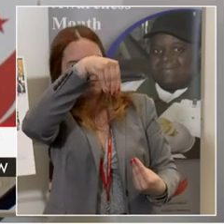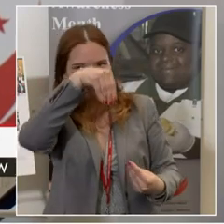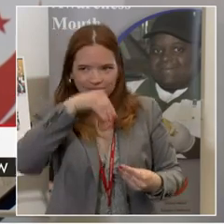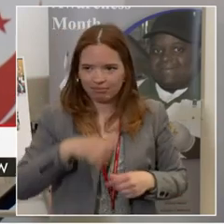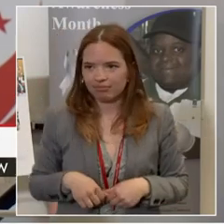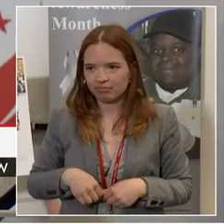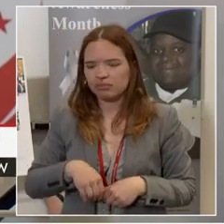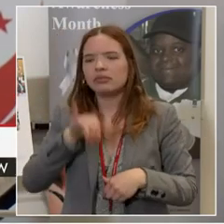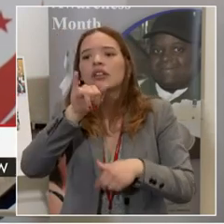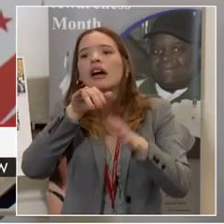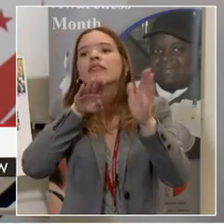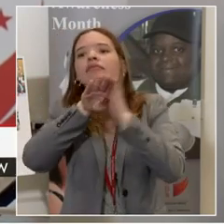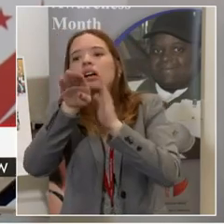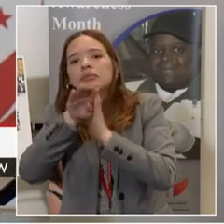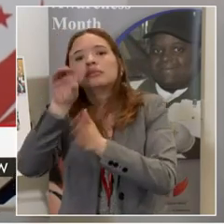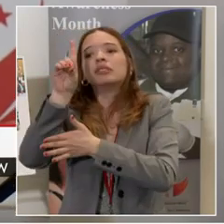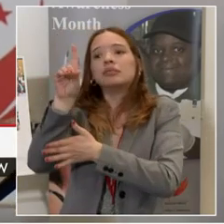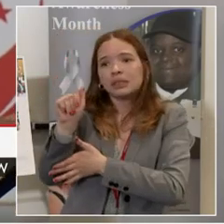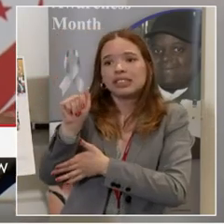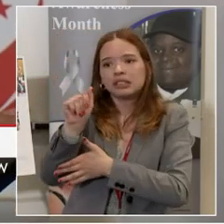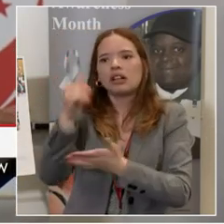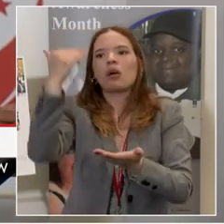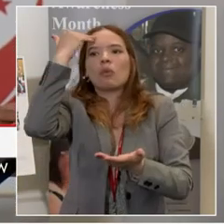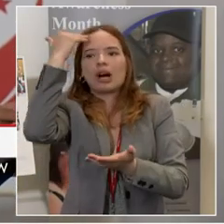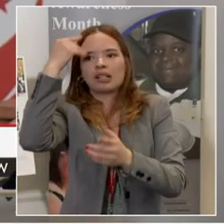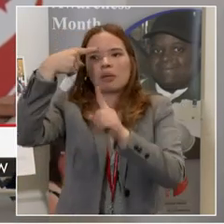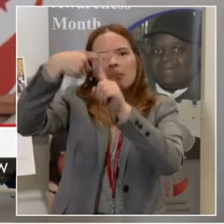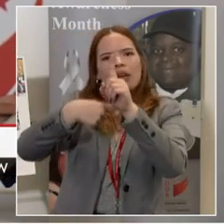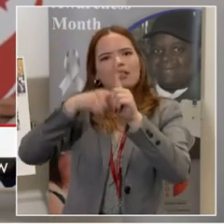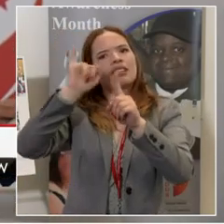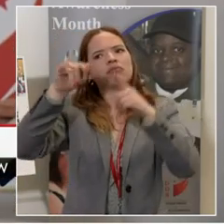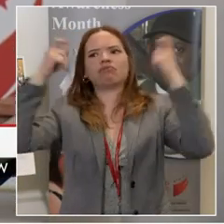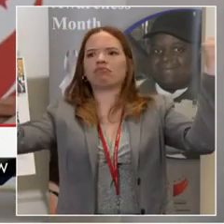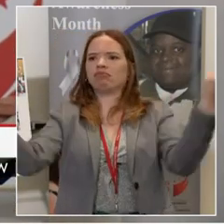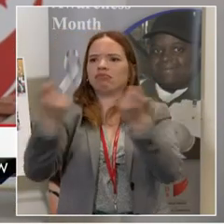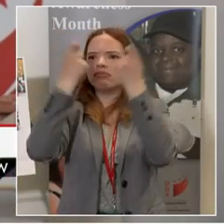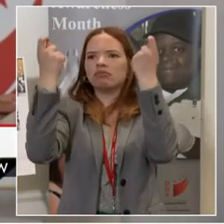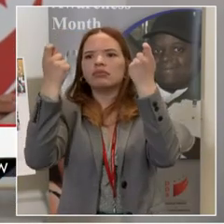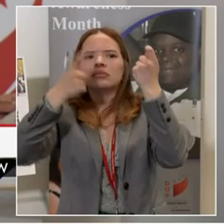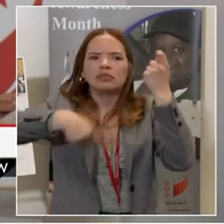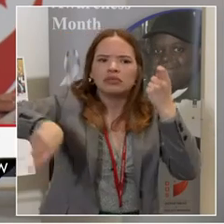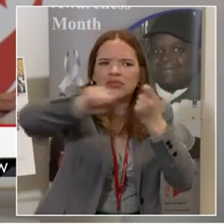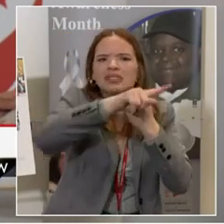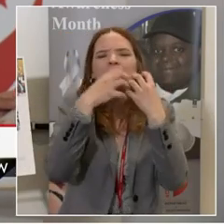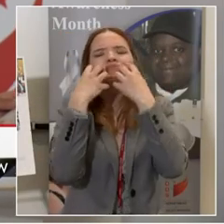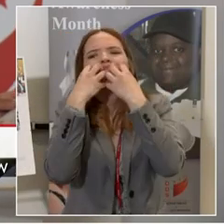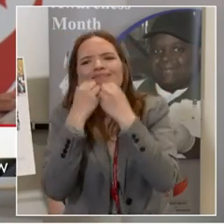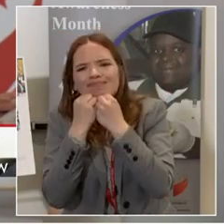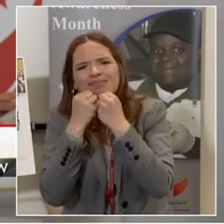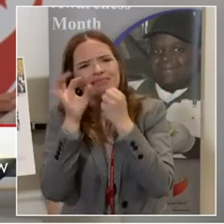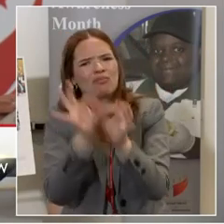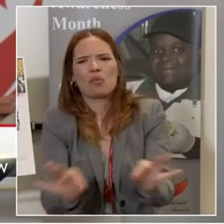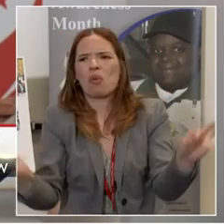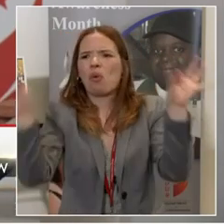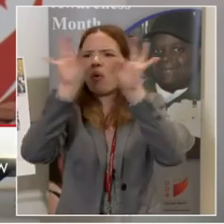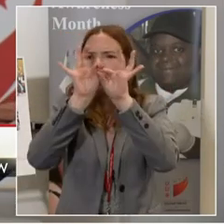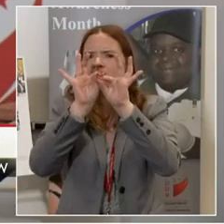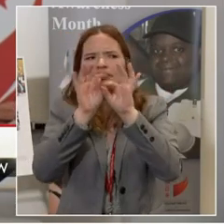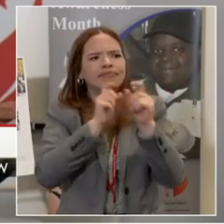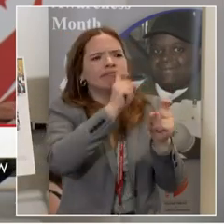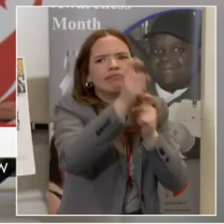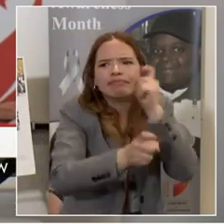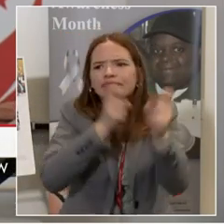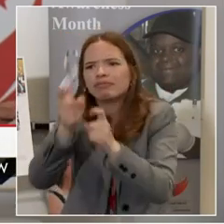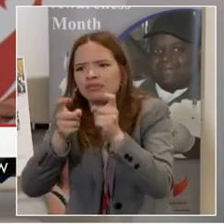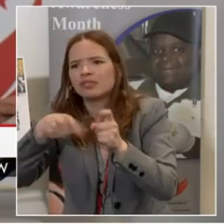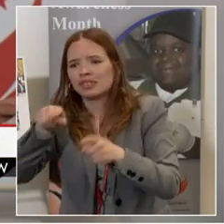Awareness Month celebrates individuals and their invaluable contributions to life in the District